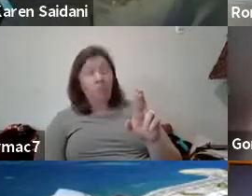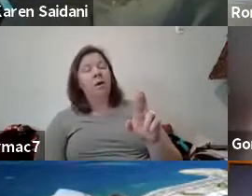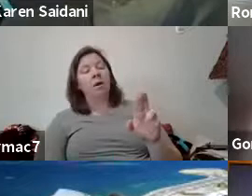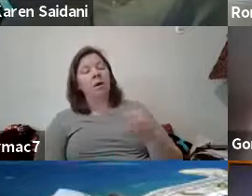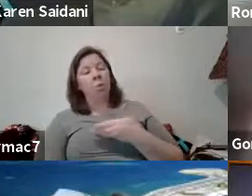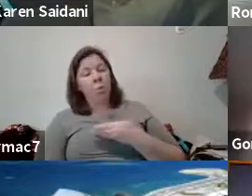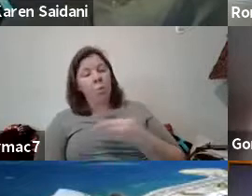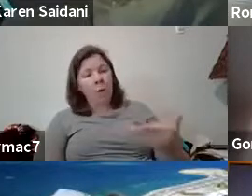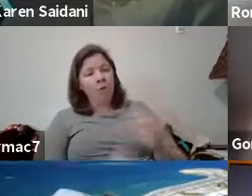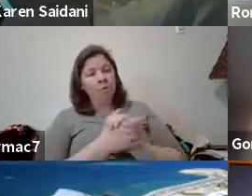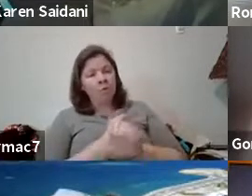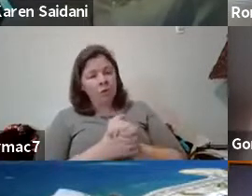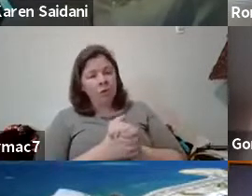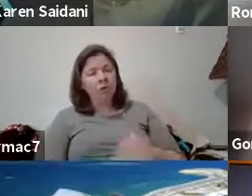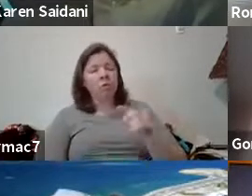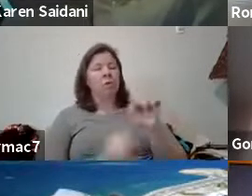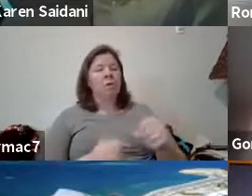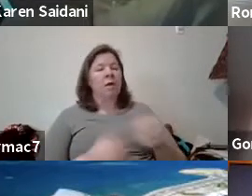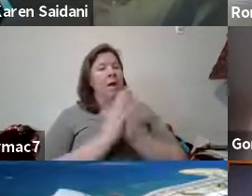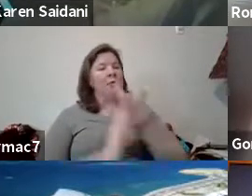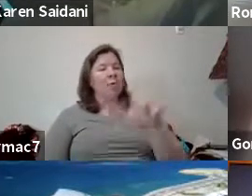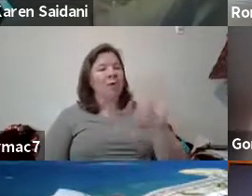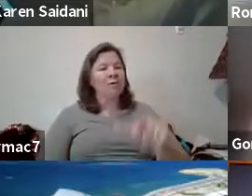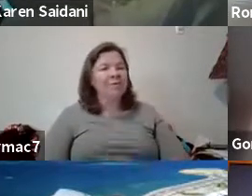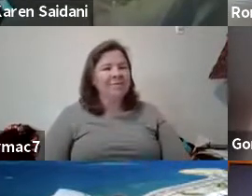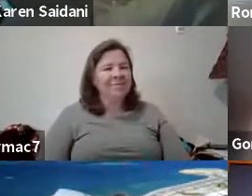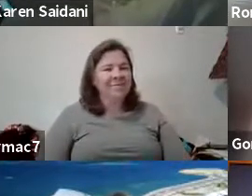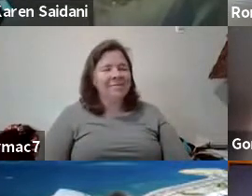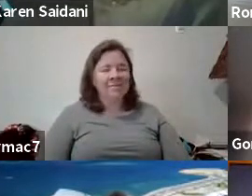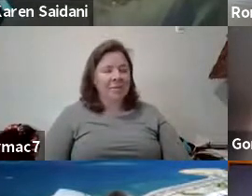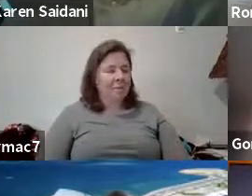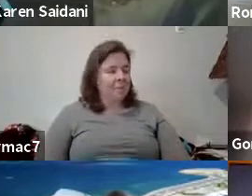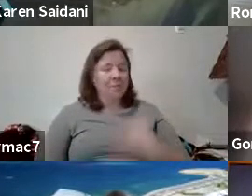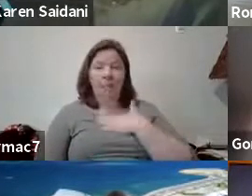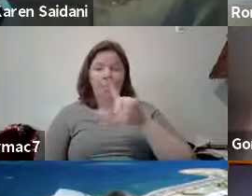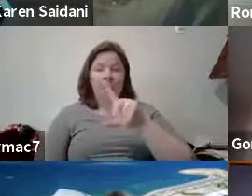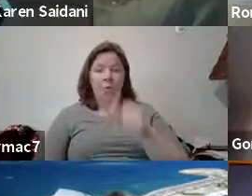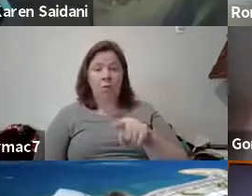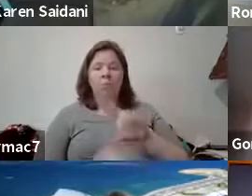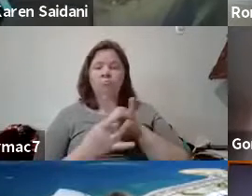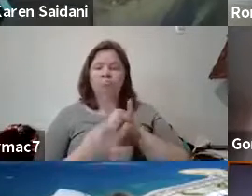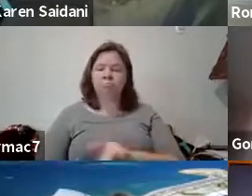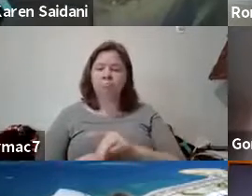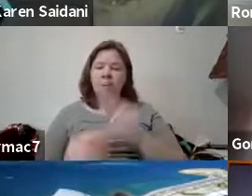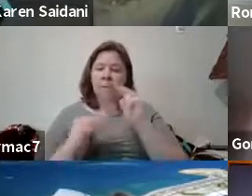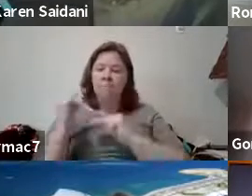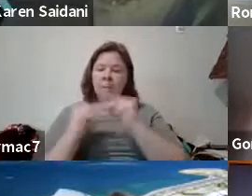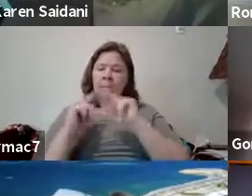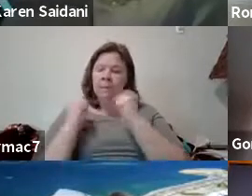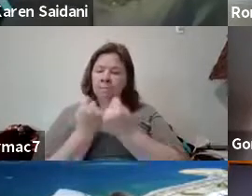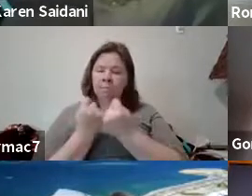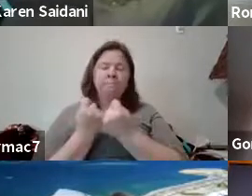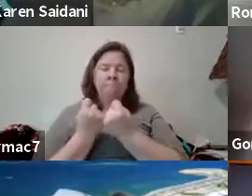Well, congratulations. Okay, you can ask your question. Well, my question is regarding building a team.